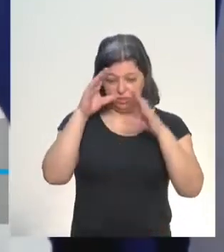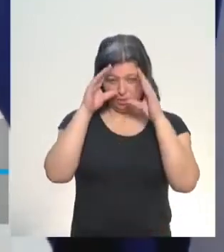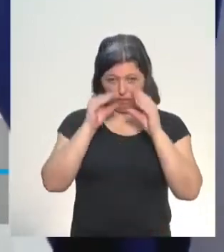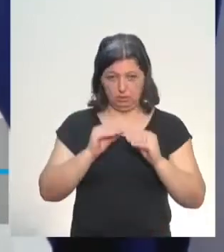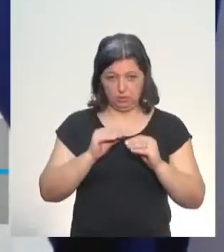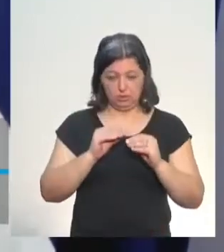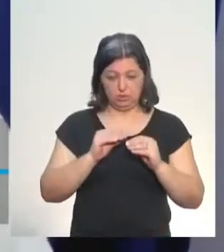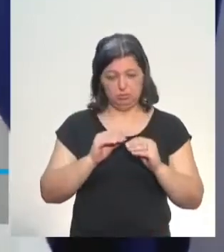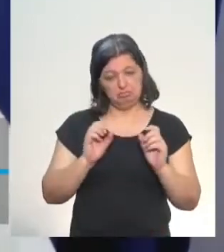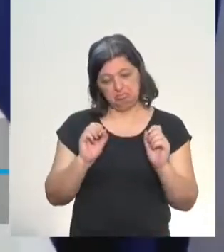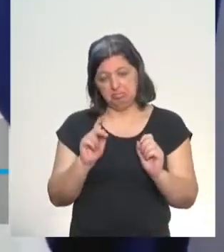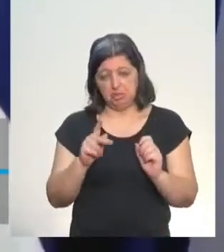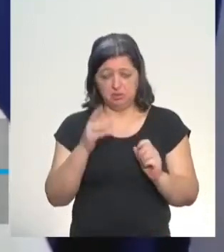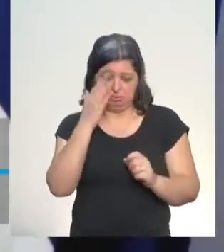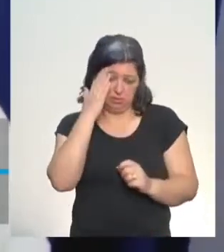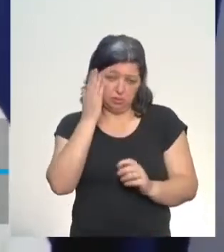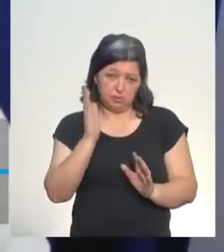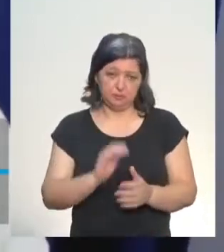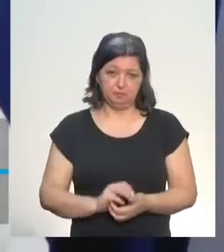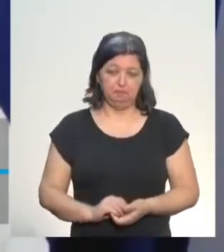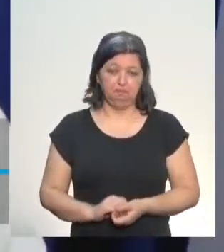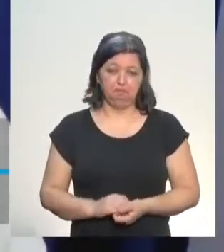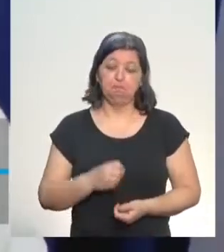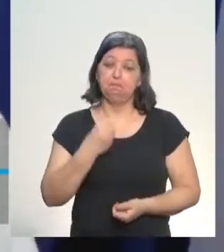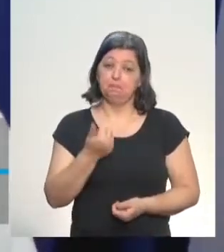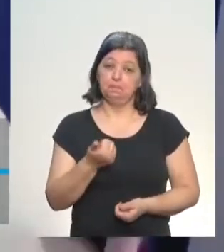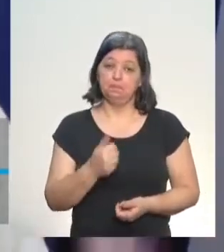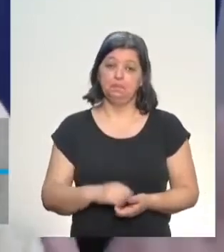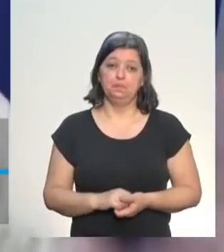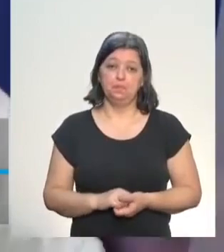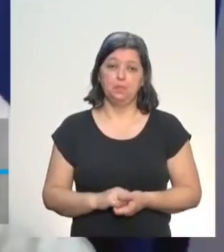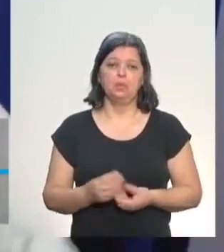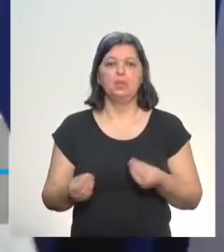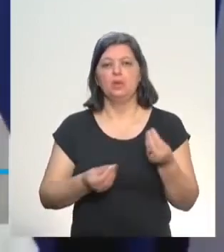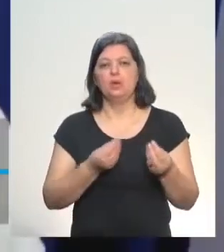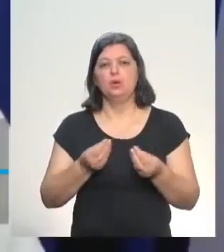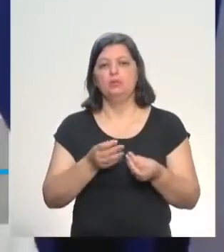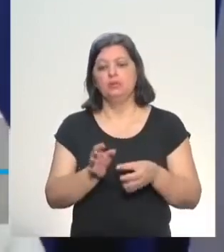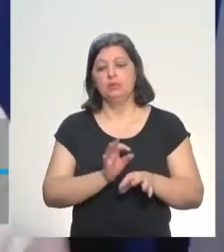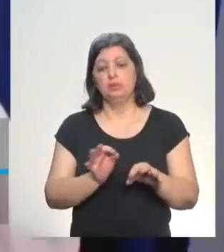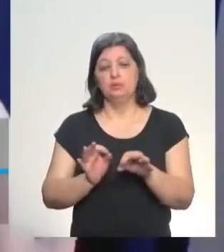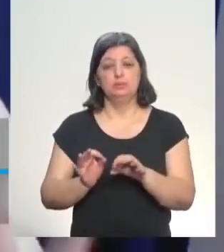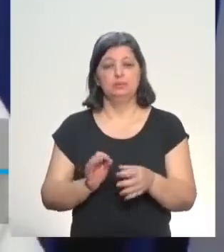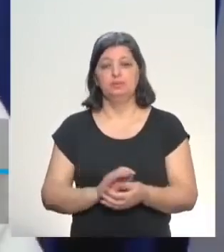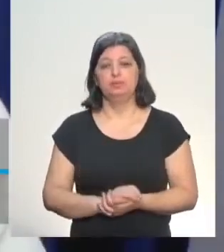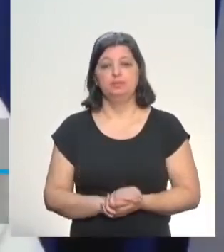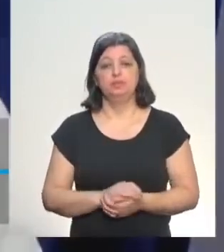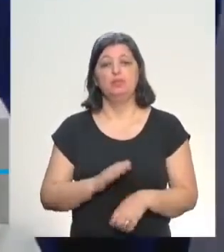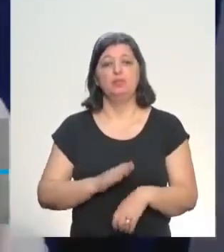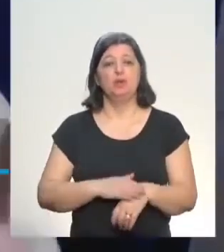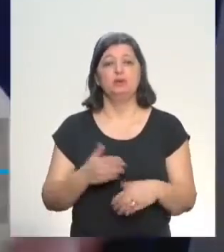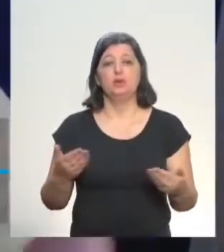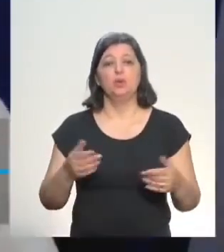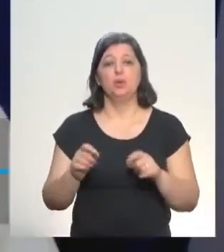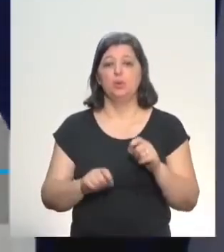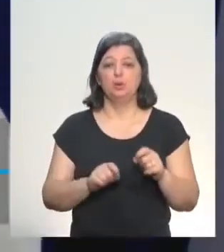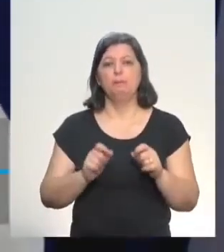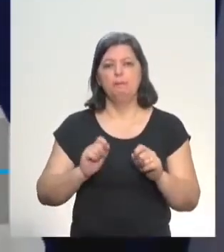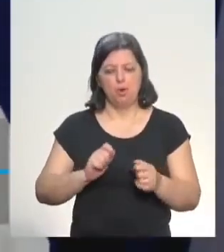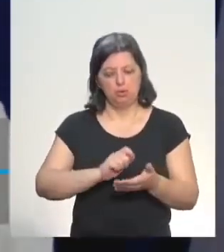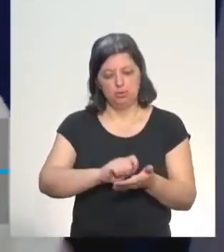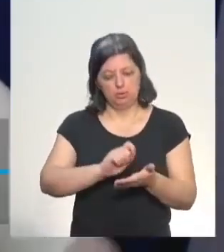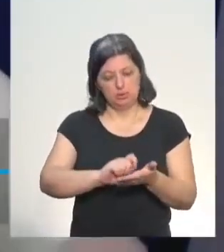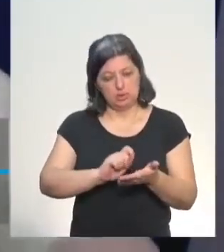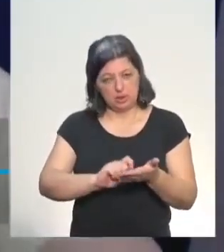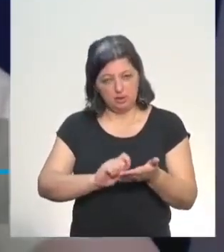souber, beleza, certo? Bom, então a gente viu, né? Então, como é que você vai fazer o que você vai fazer agora? Você pode escrever, vai aparecer na tela para